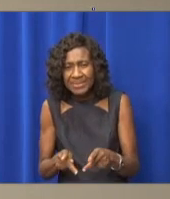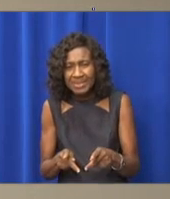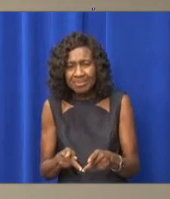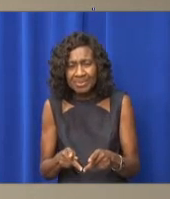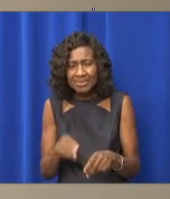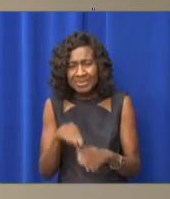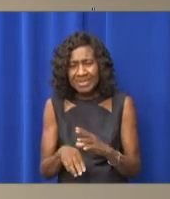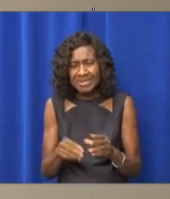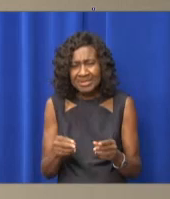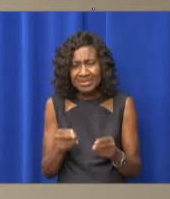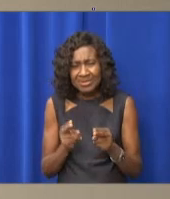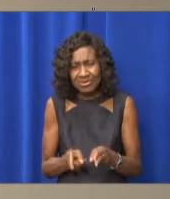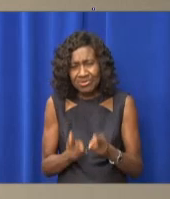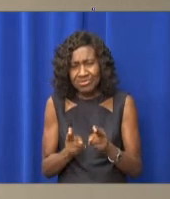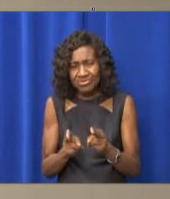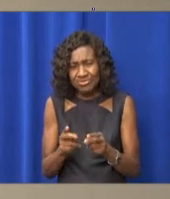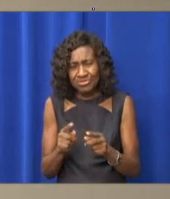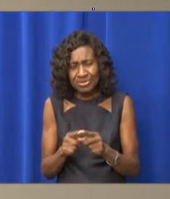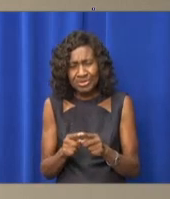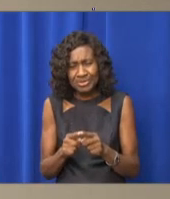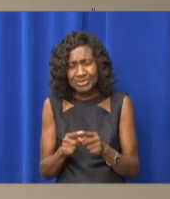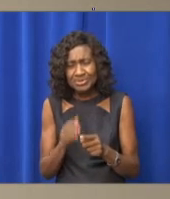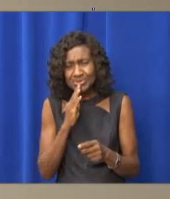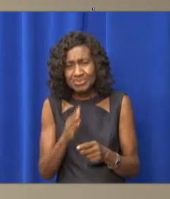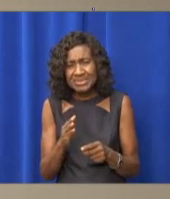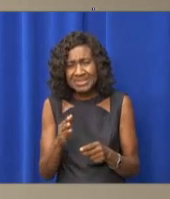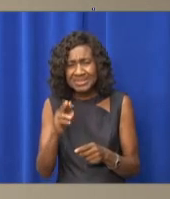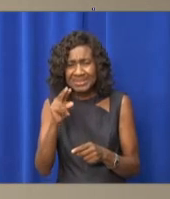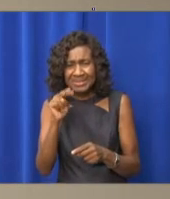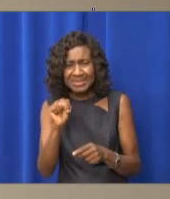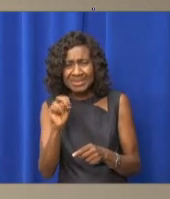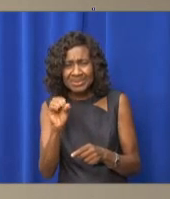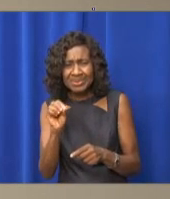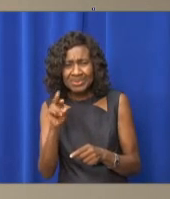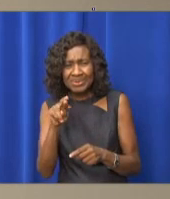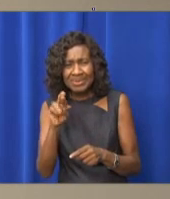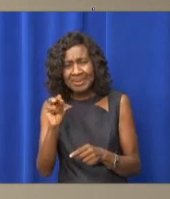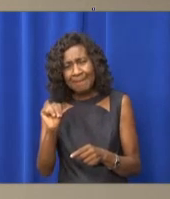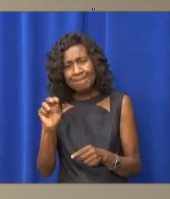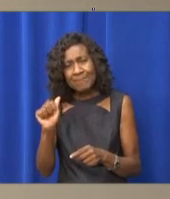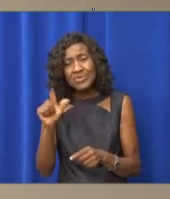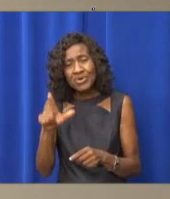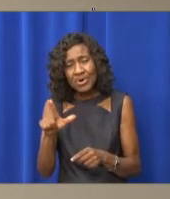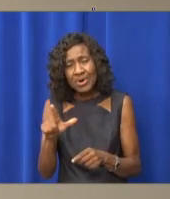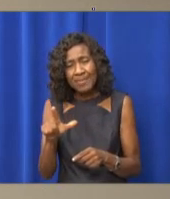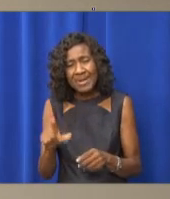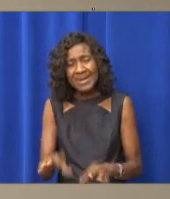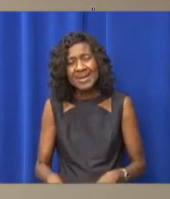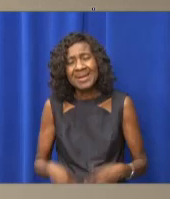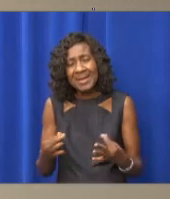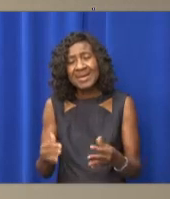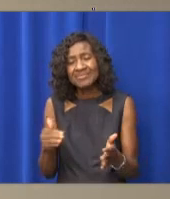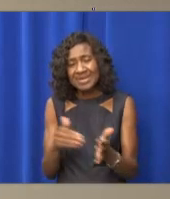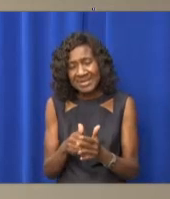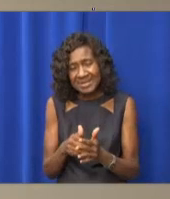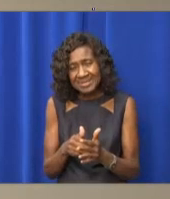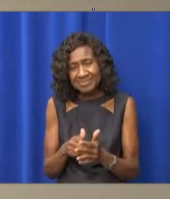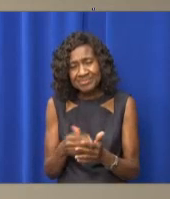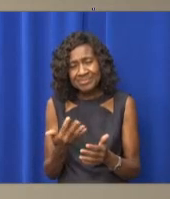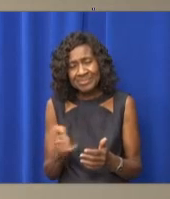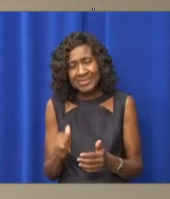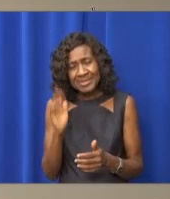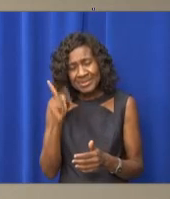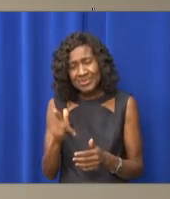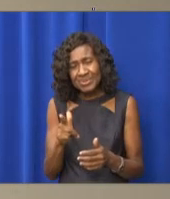in such of a hurry to get back to normal way of life. They would go to any lengths to disrupt good